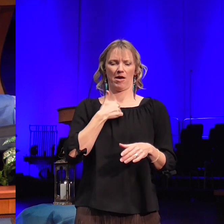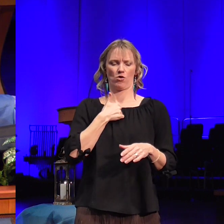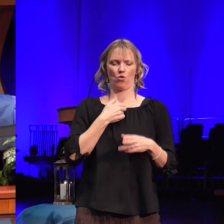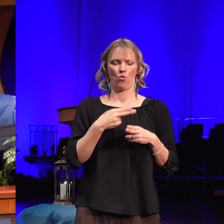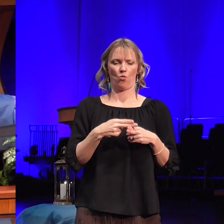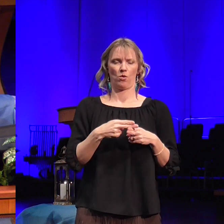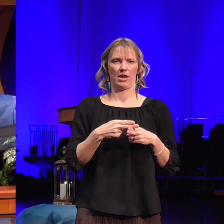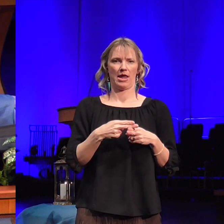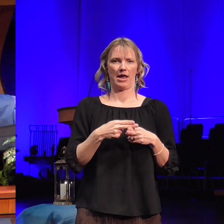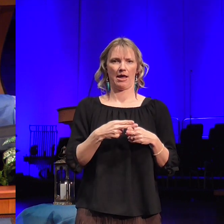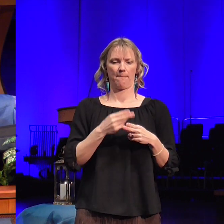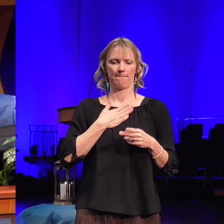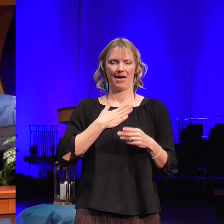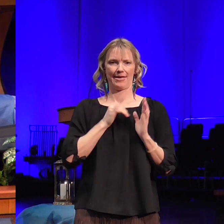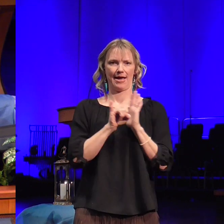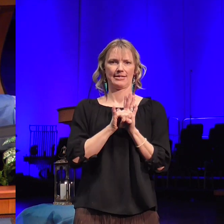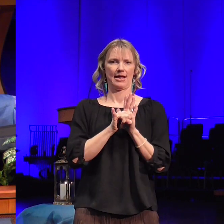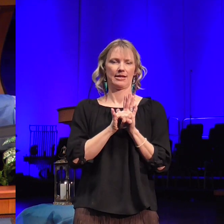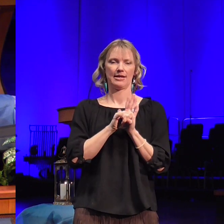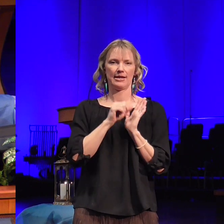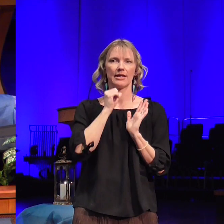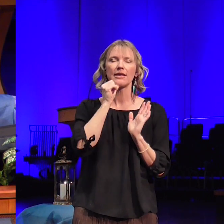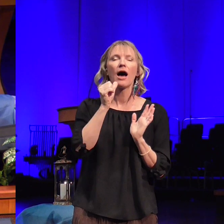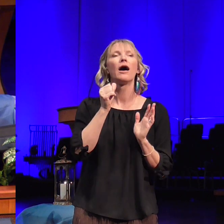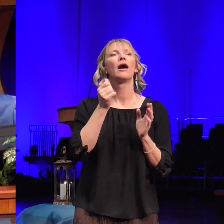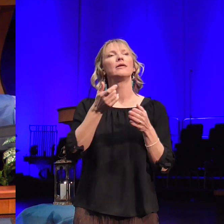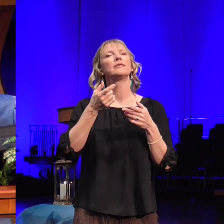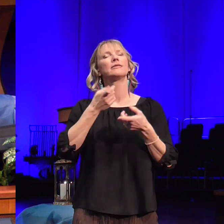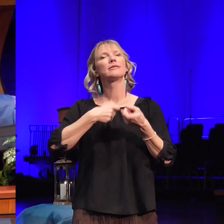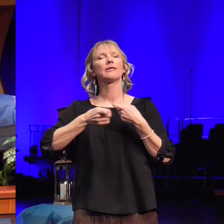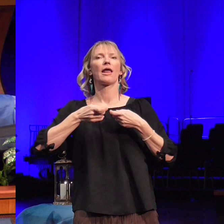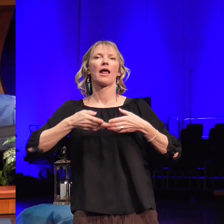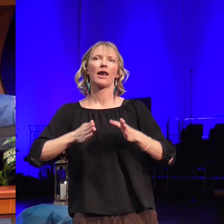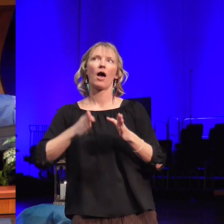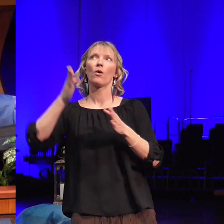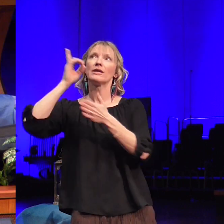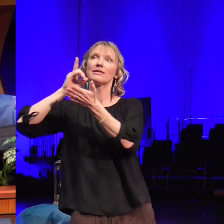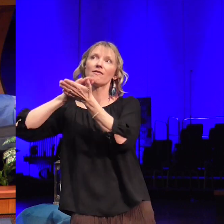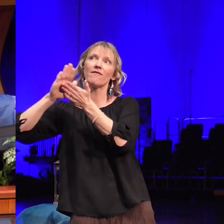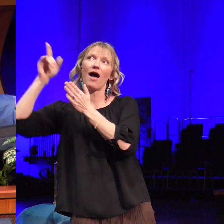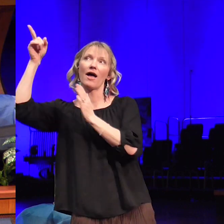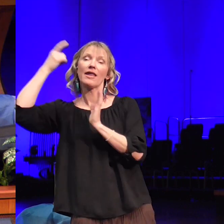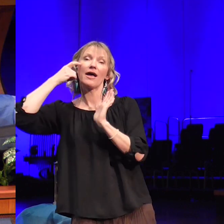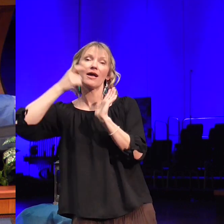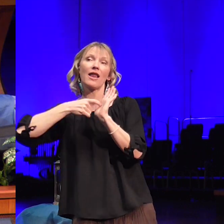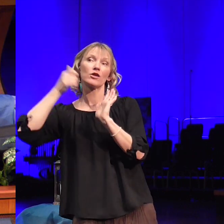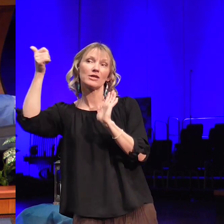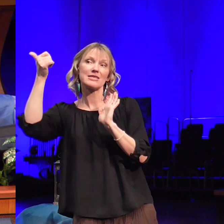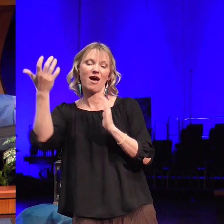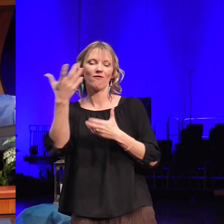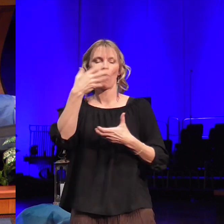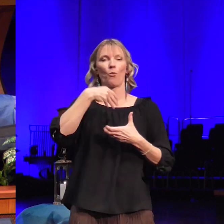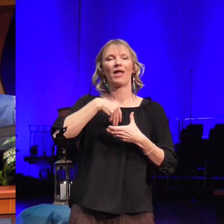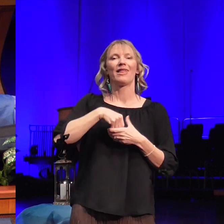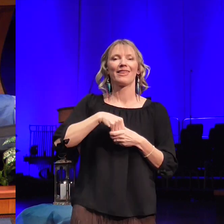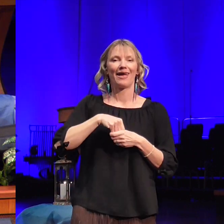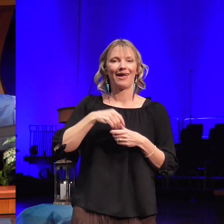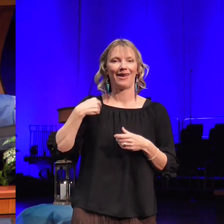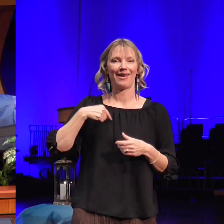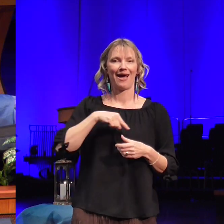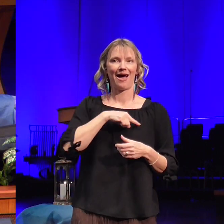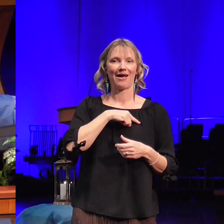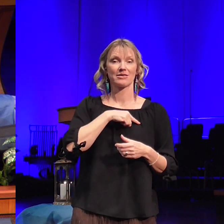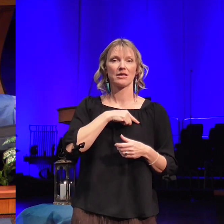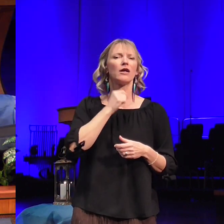just pointing out our own identity, but we're allowing the divine to acknowledge itself in us. Not to say I